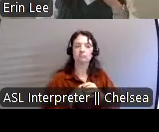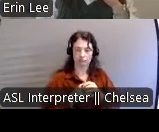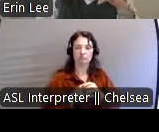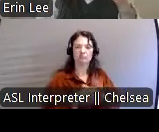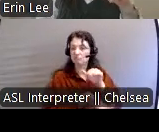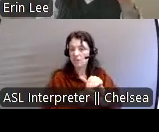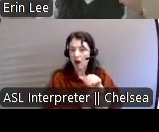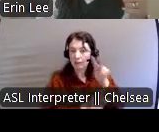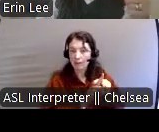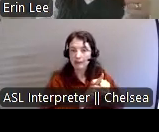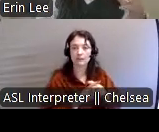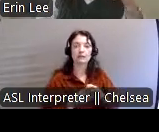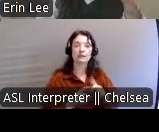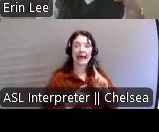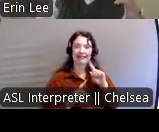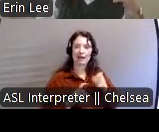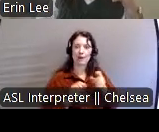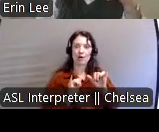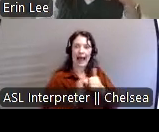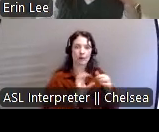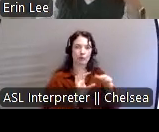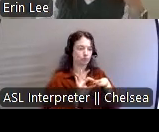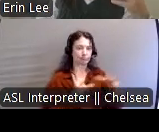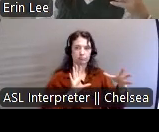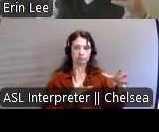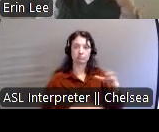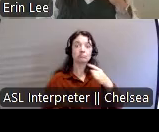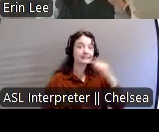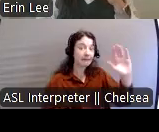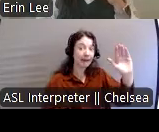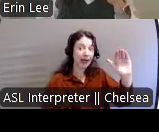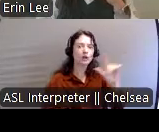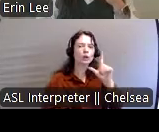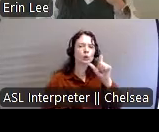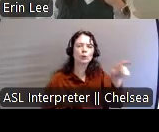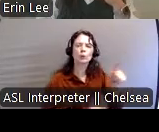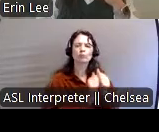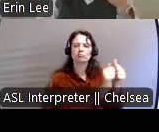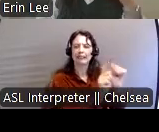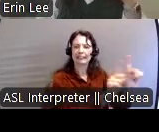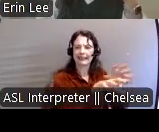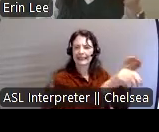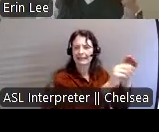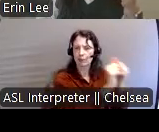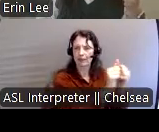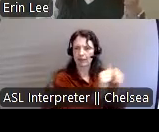think about how we discharge people, who we discharge them to, what the family planning aspect looks like,